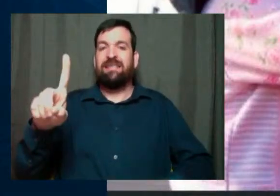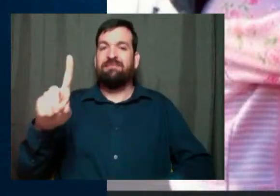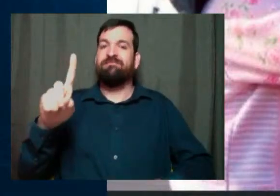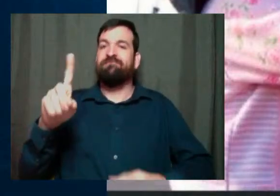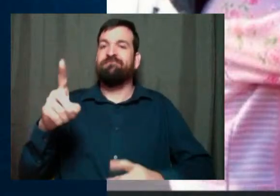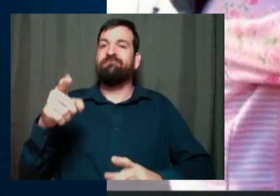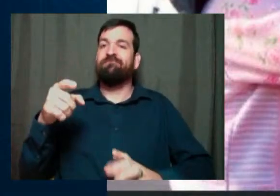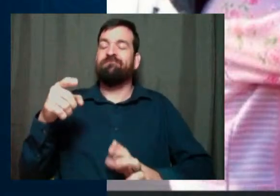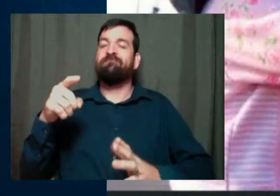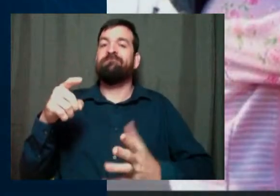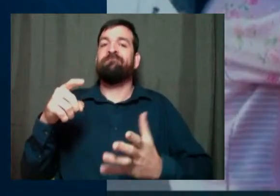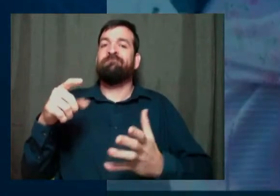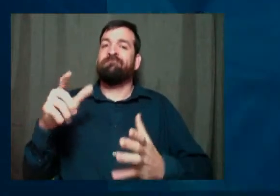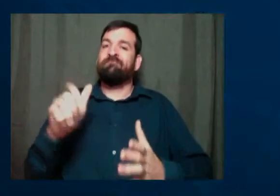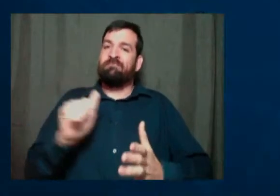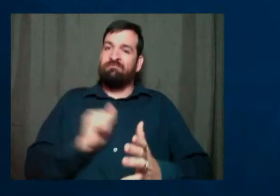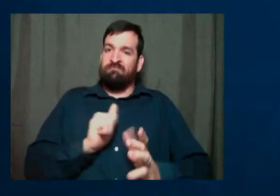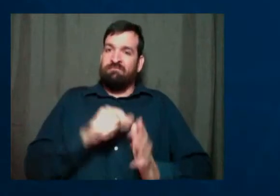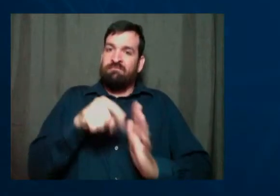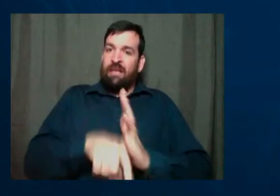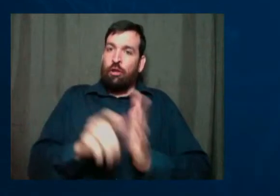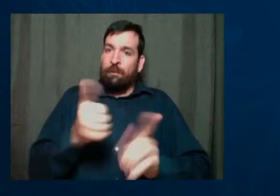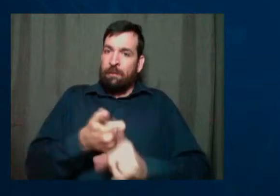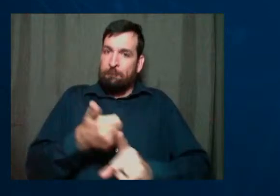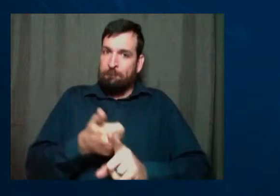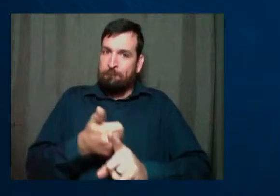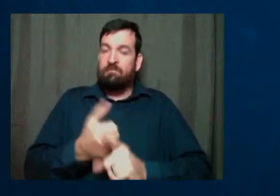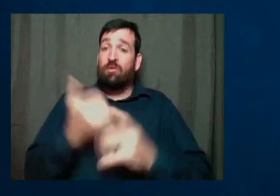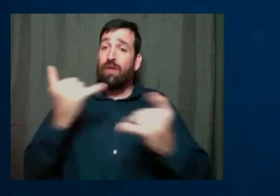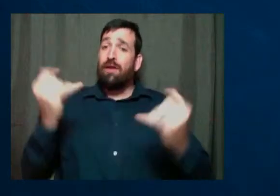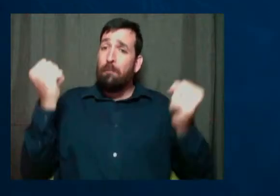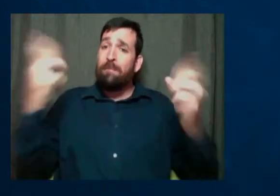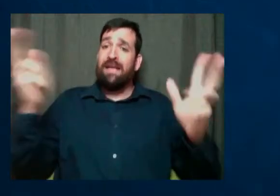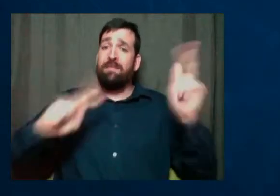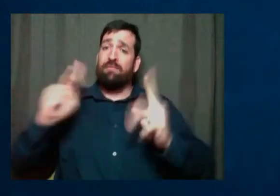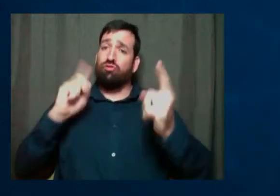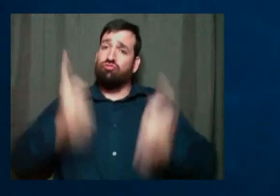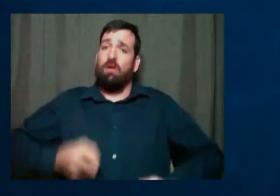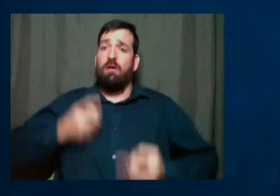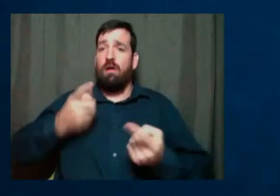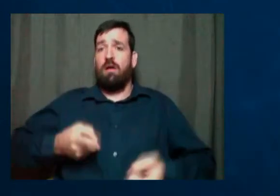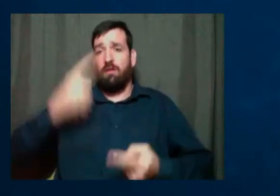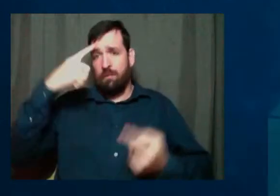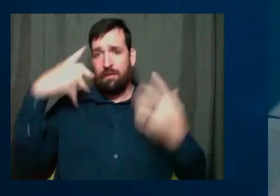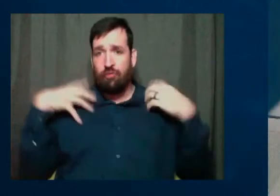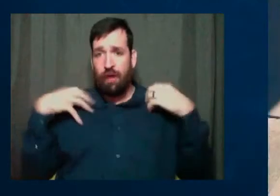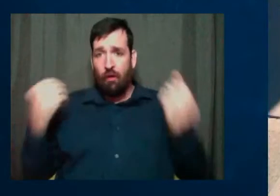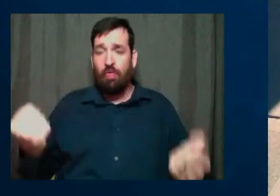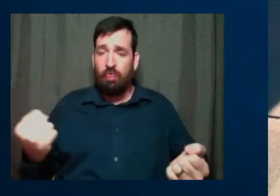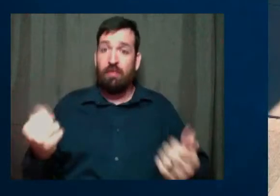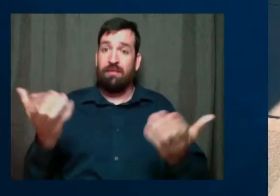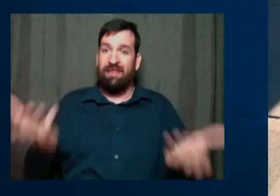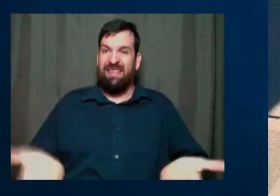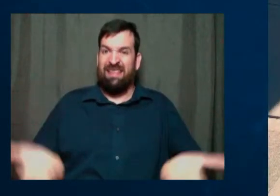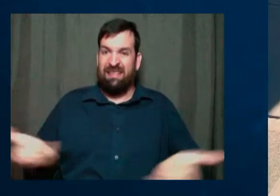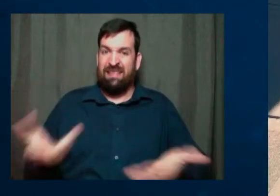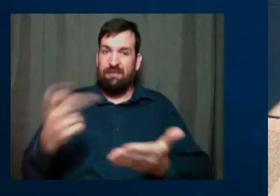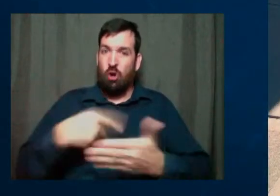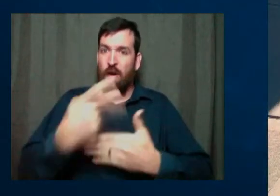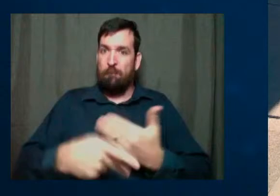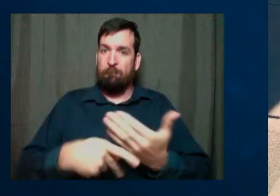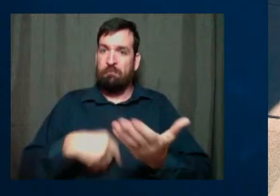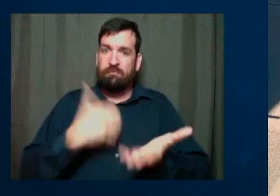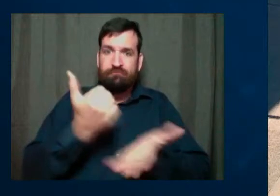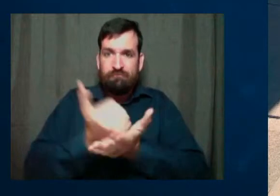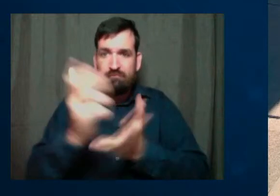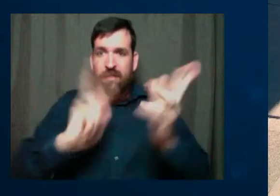all of the days. And we know so many people right now are struggling with mental health issues. And here on this program, we are always helping people to remove